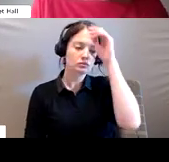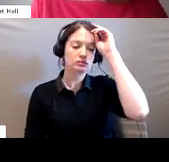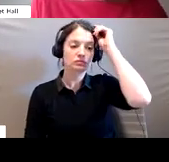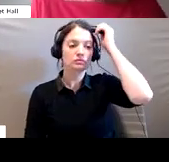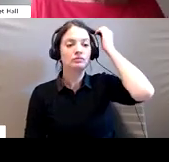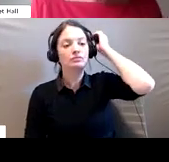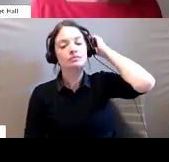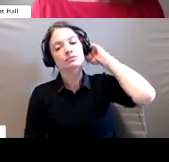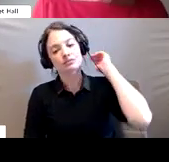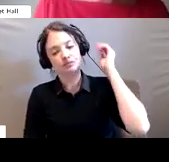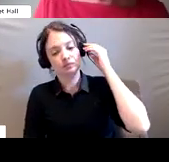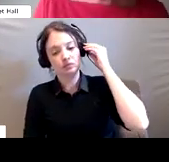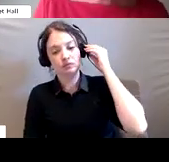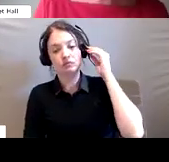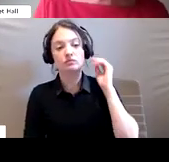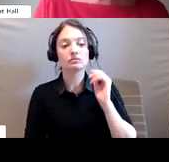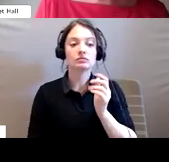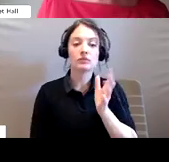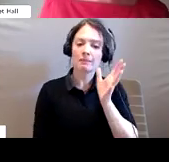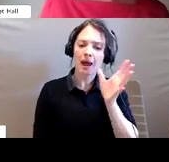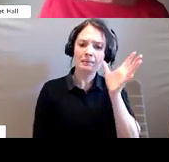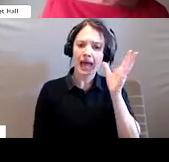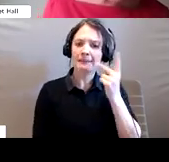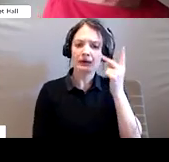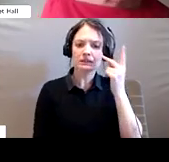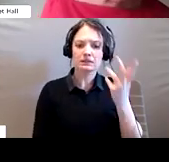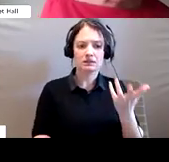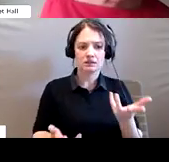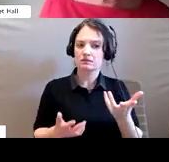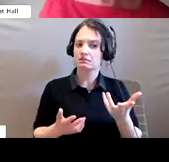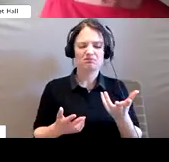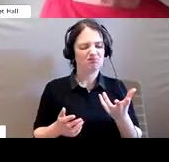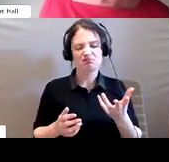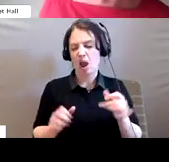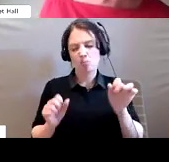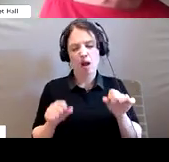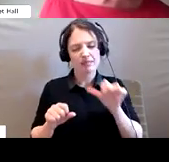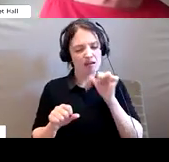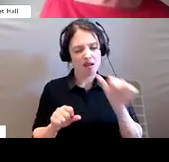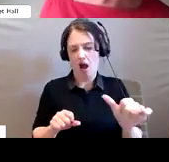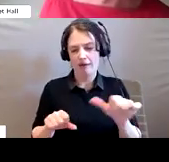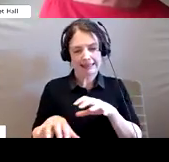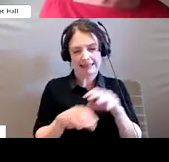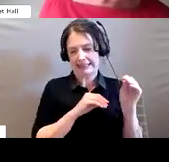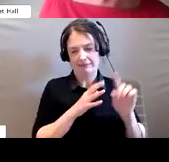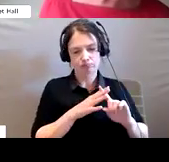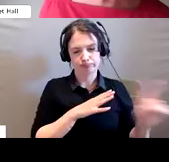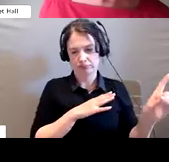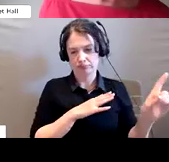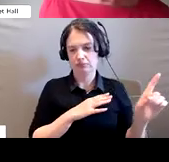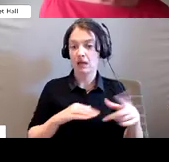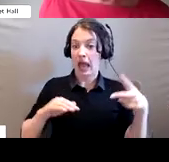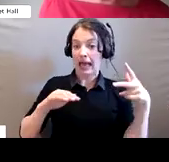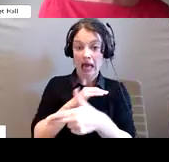Now, because parents are much less likely to leave, which would require cutting off the adult